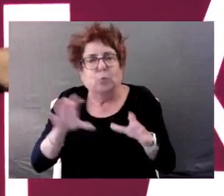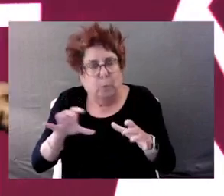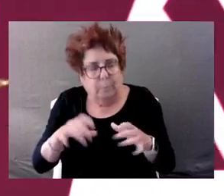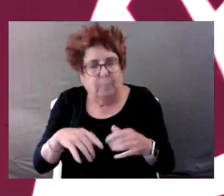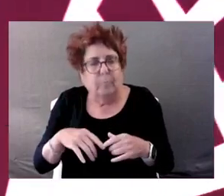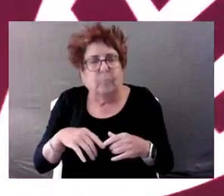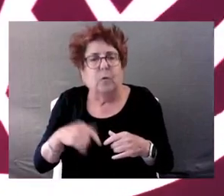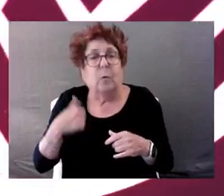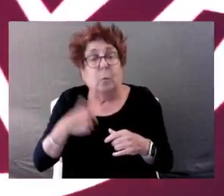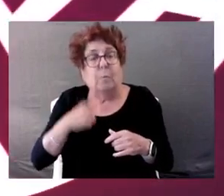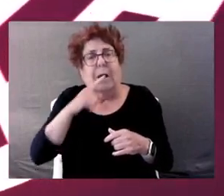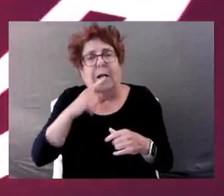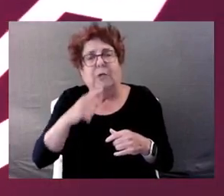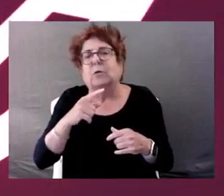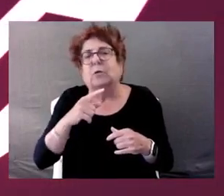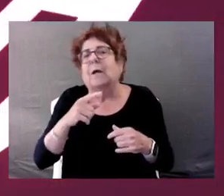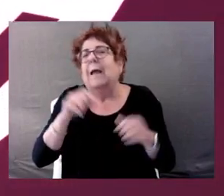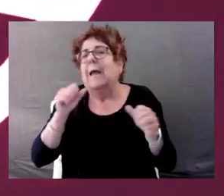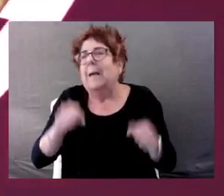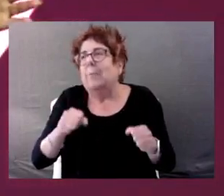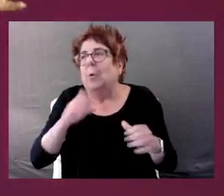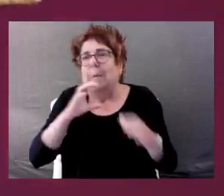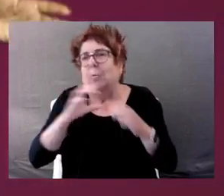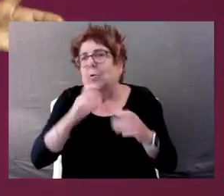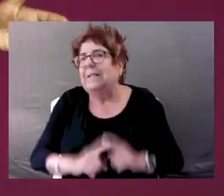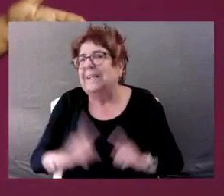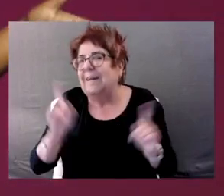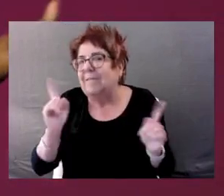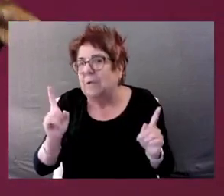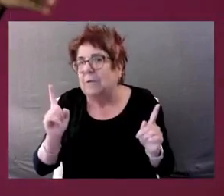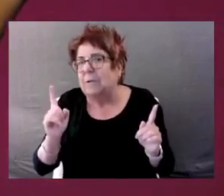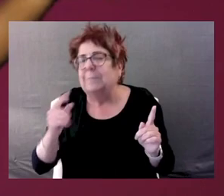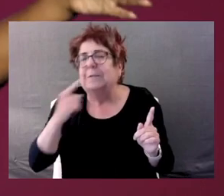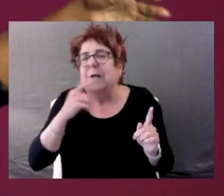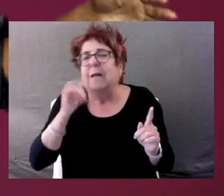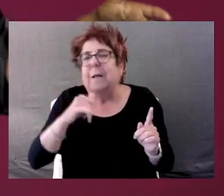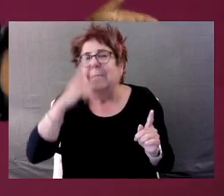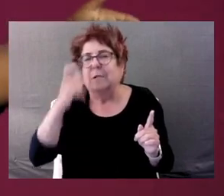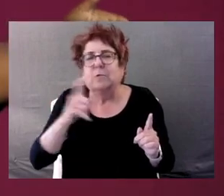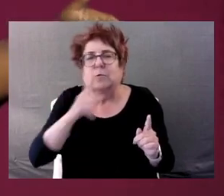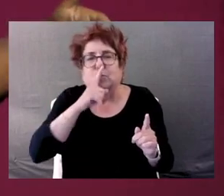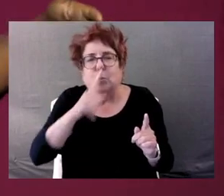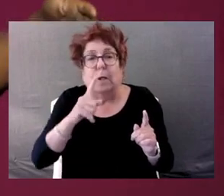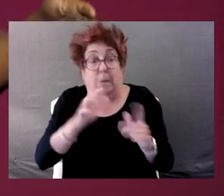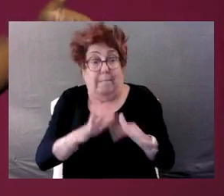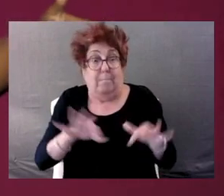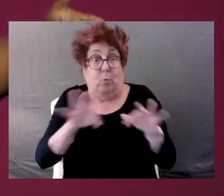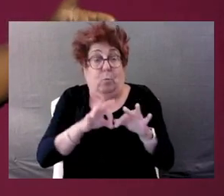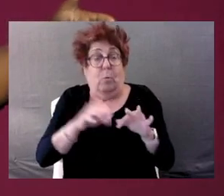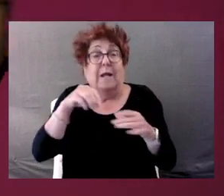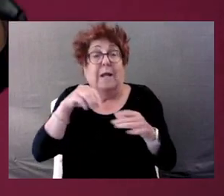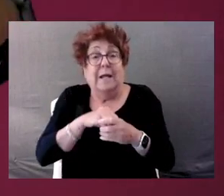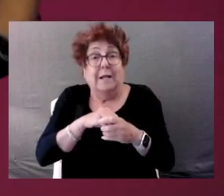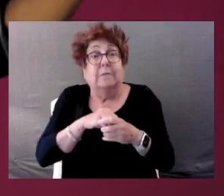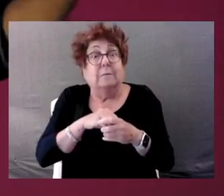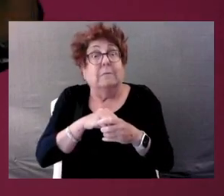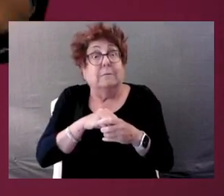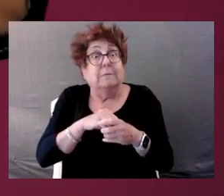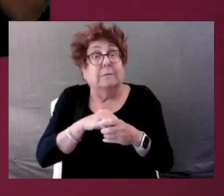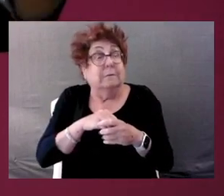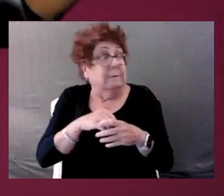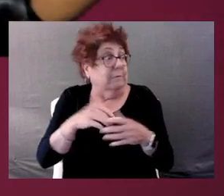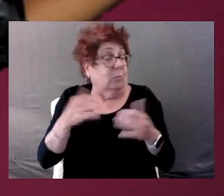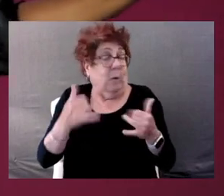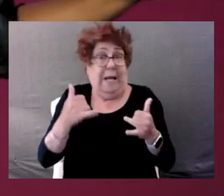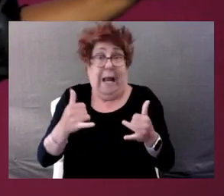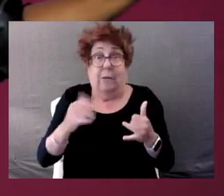communicate differently. And so I'm saying that because I think it's really important that we're in this space now that we have thought about. Oftentimes, I